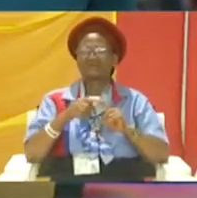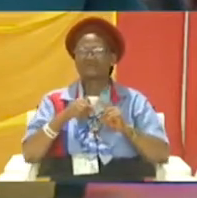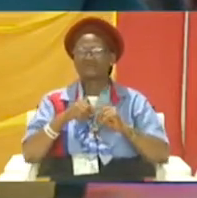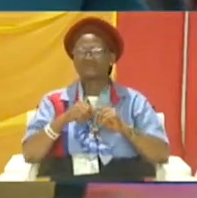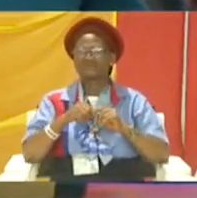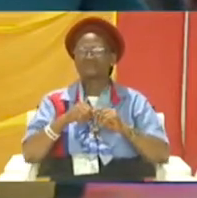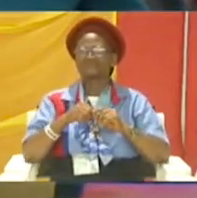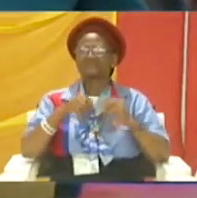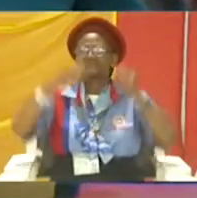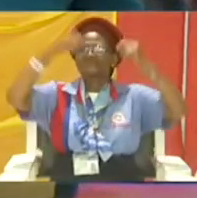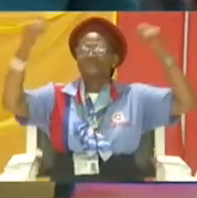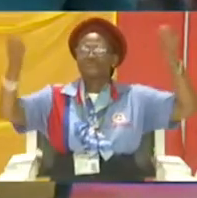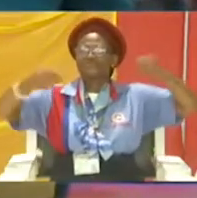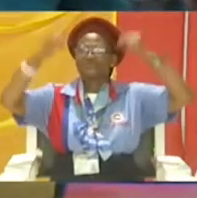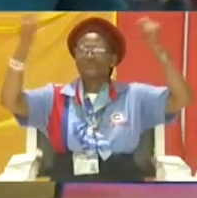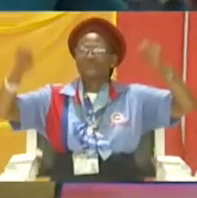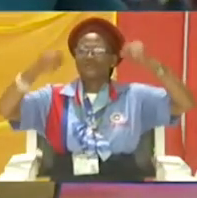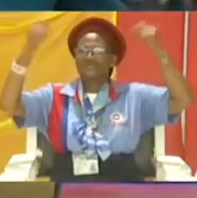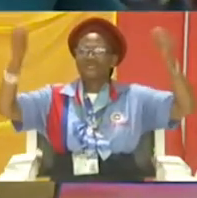Jubilee